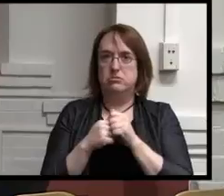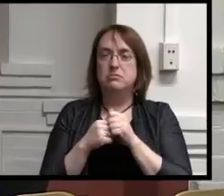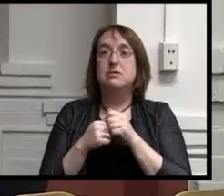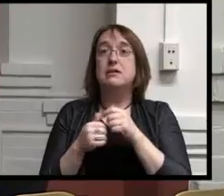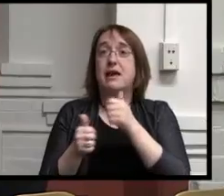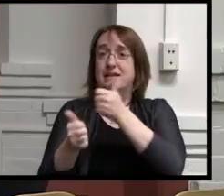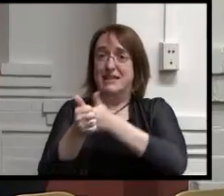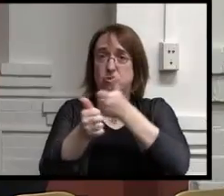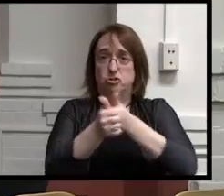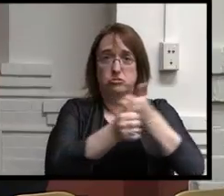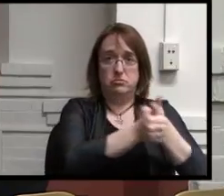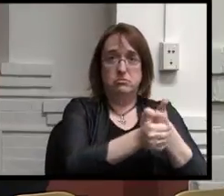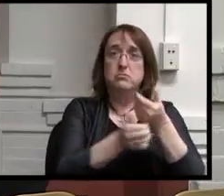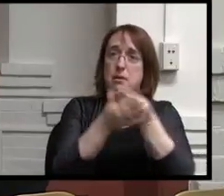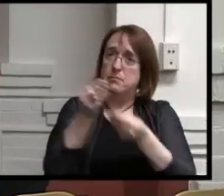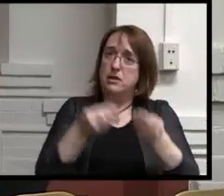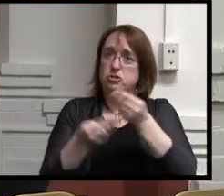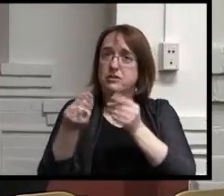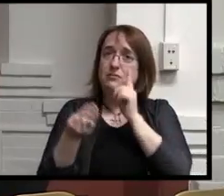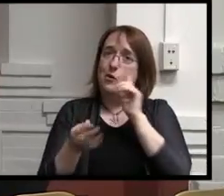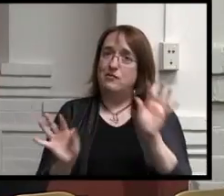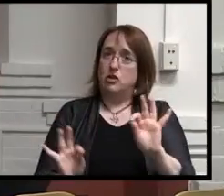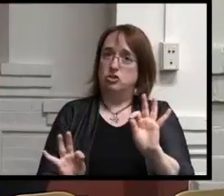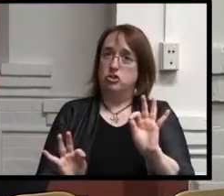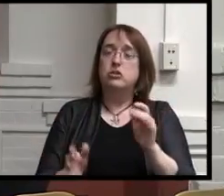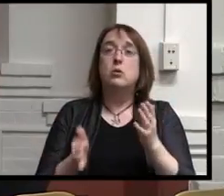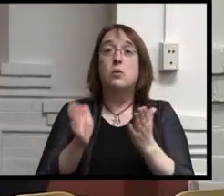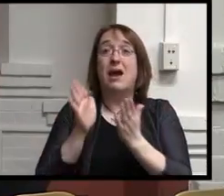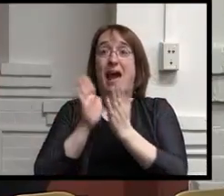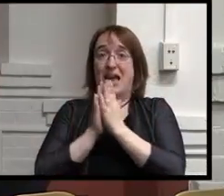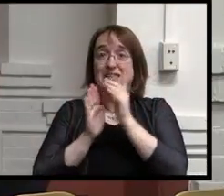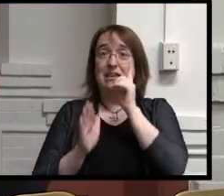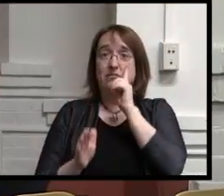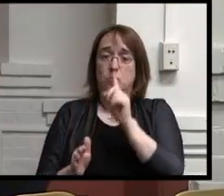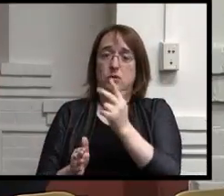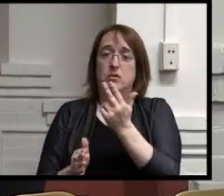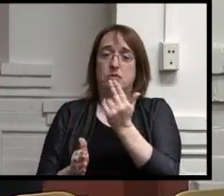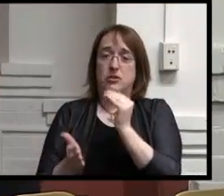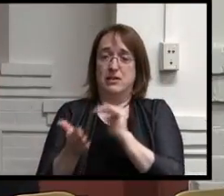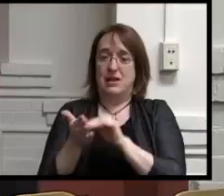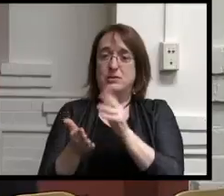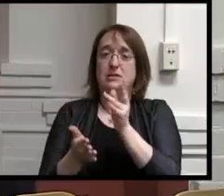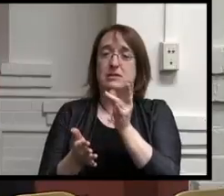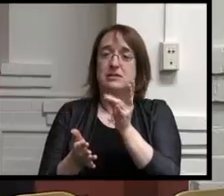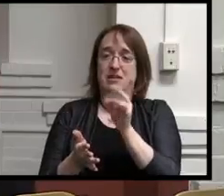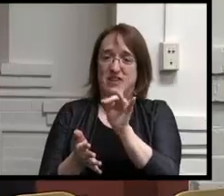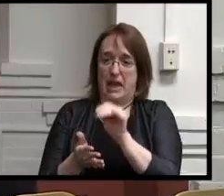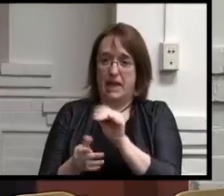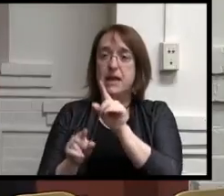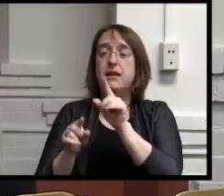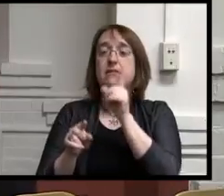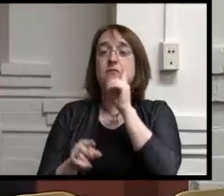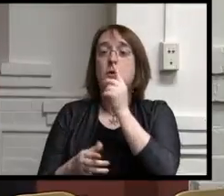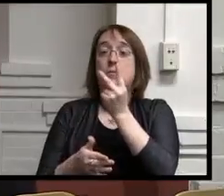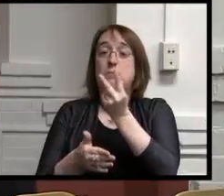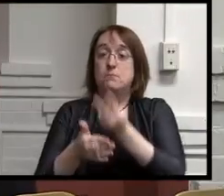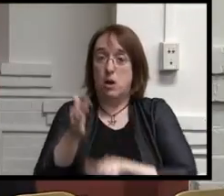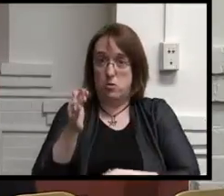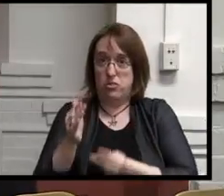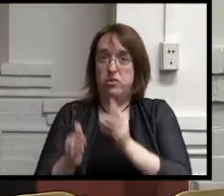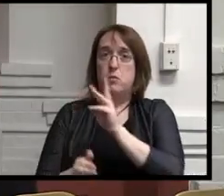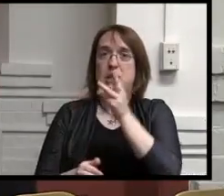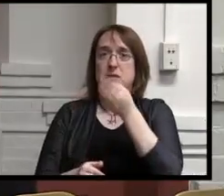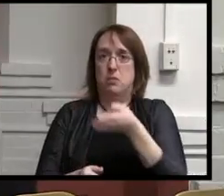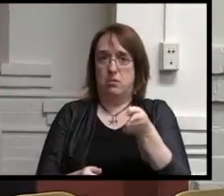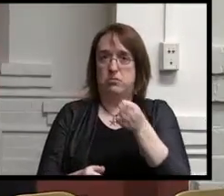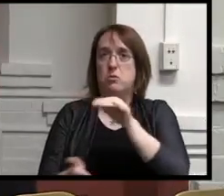for furnishings. Tonight, we're asking for $13,780, but it's for both West B and Central Furnishings.